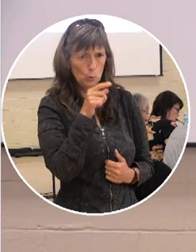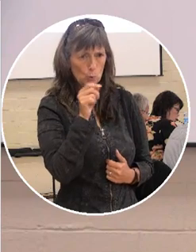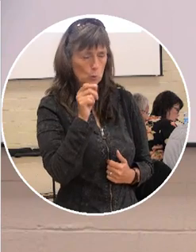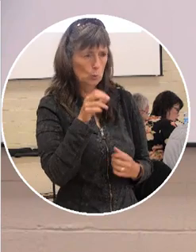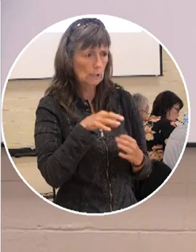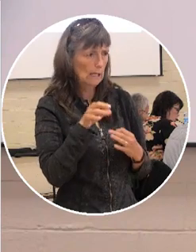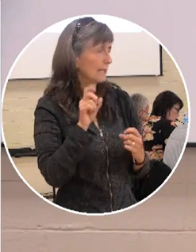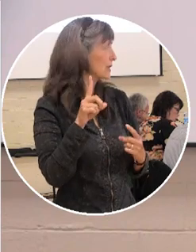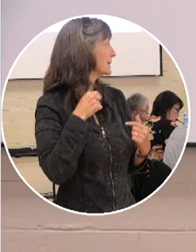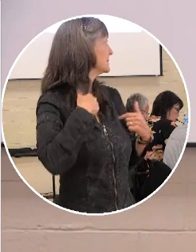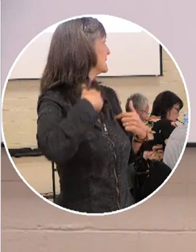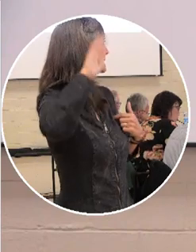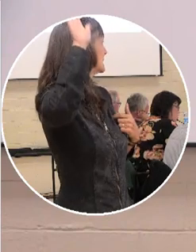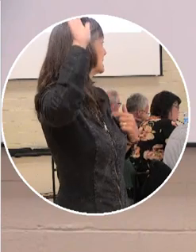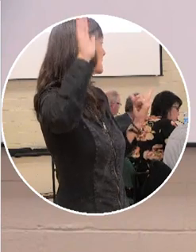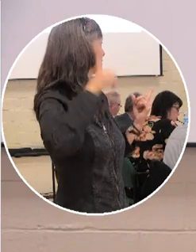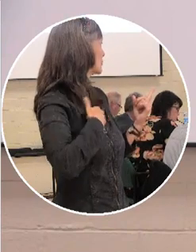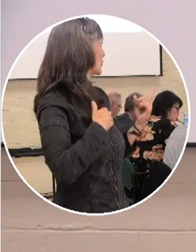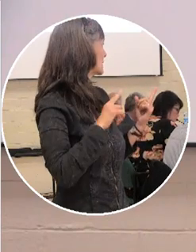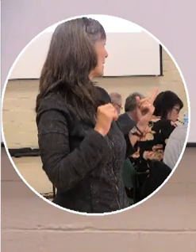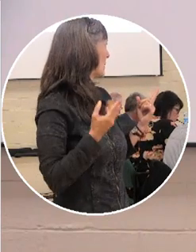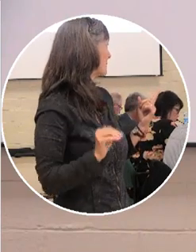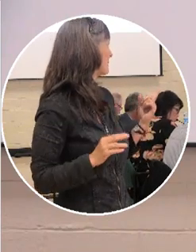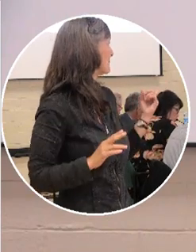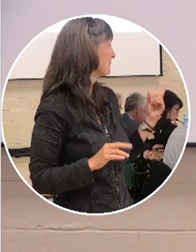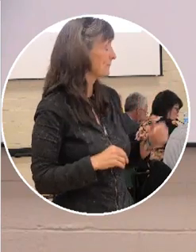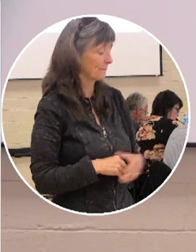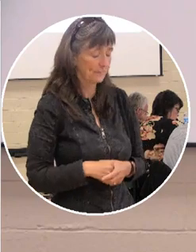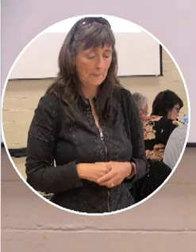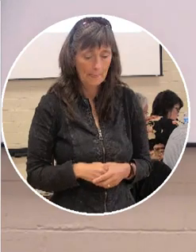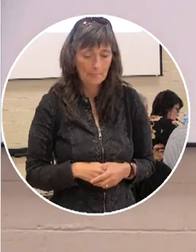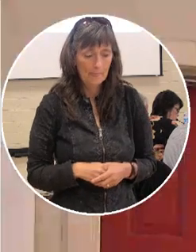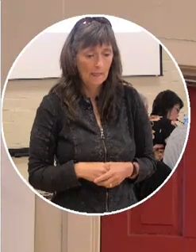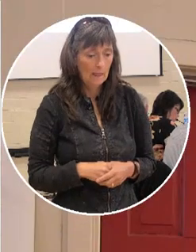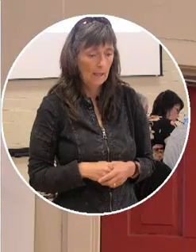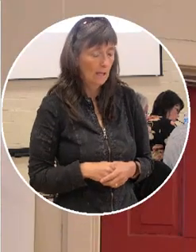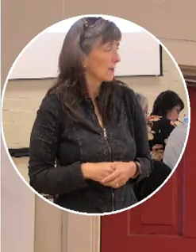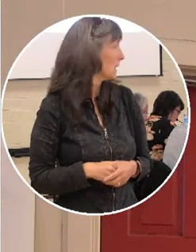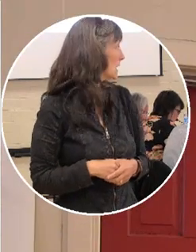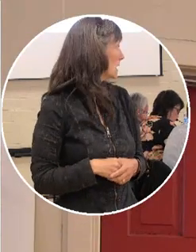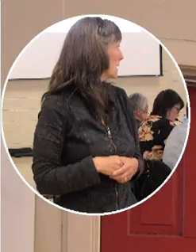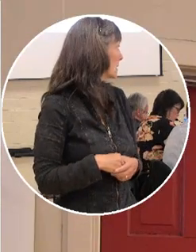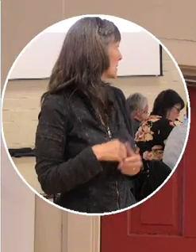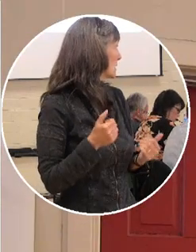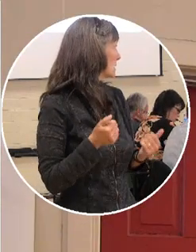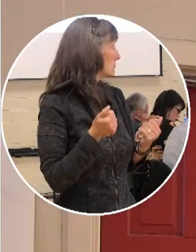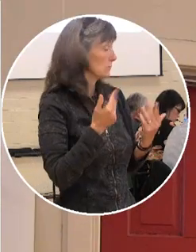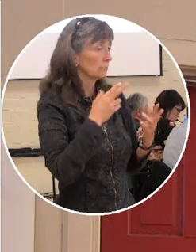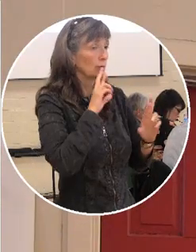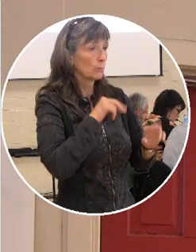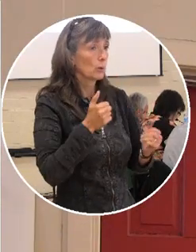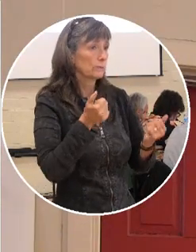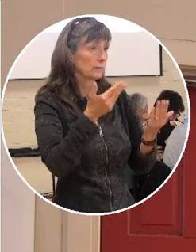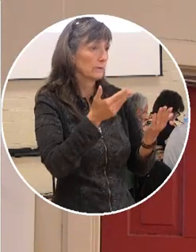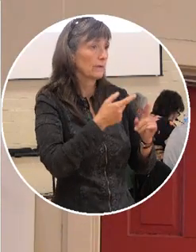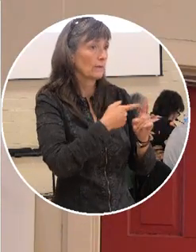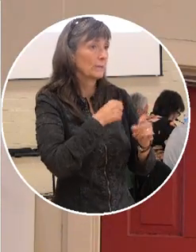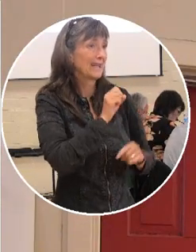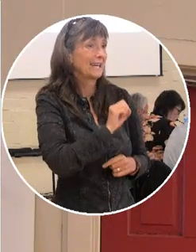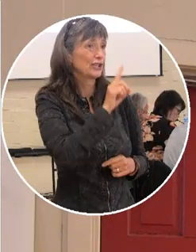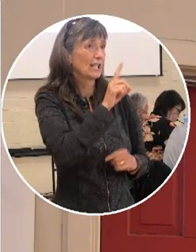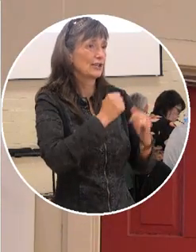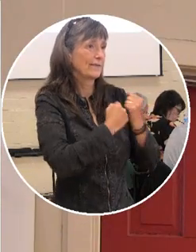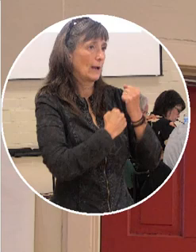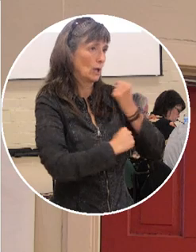Me, Tom. Sir. Sorry about that, Tom. Thank you, Chair. Okay. I'm pleased to present the report from the Education